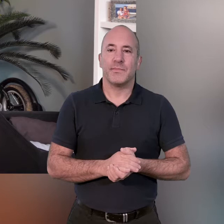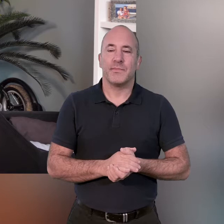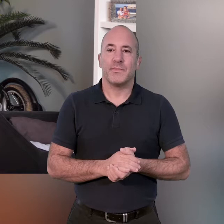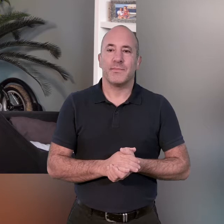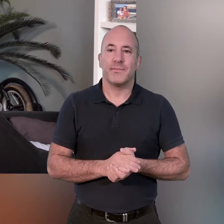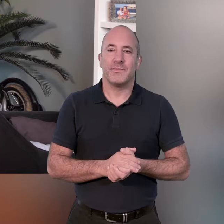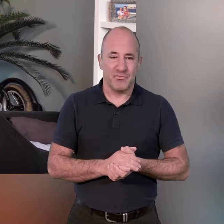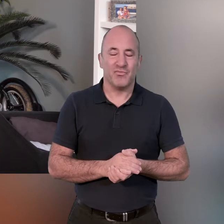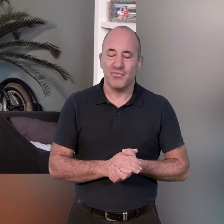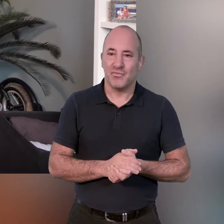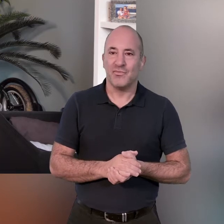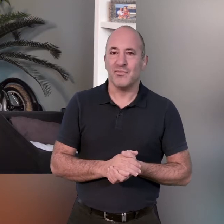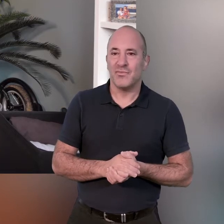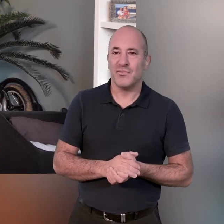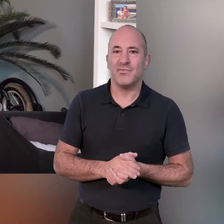Good work.